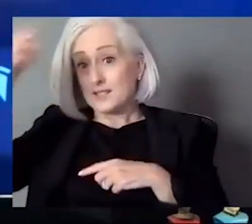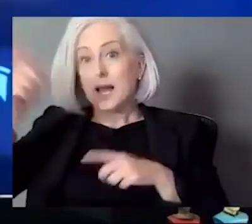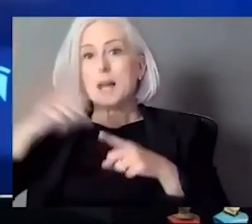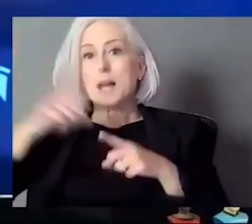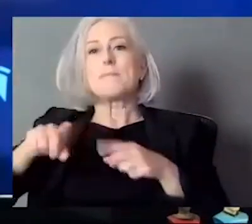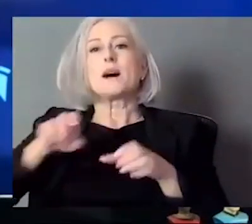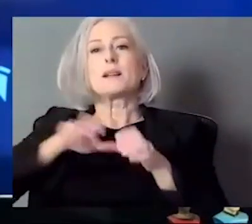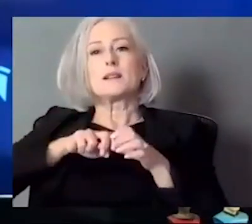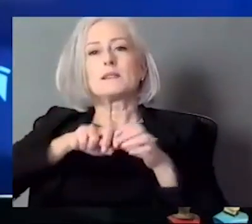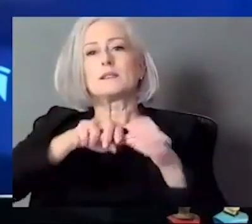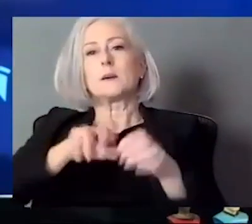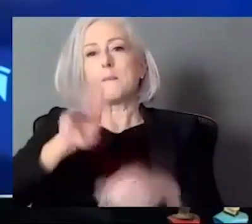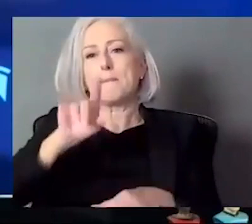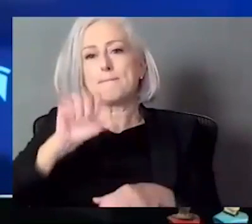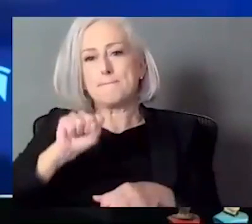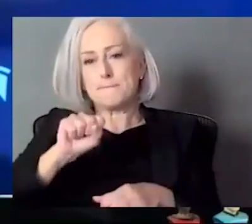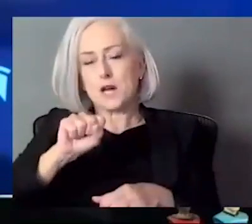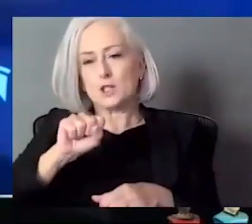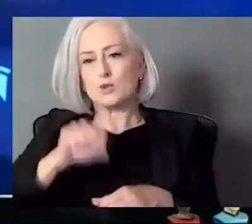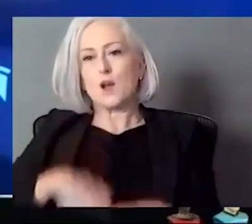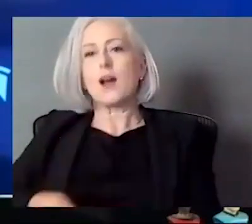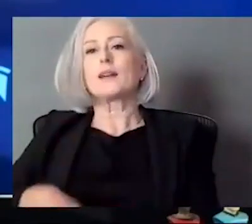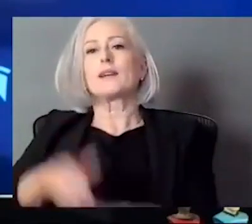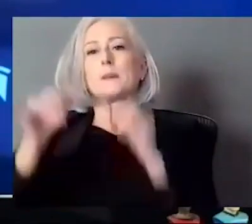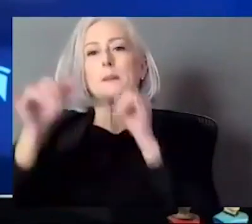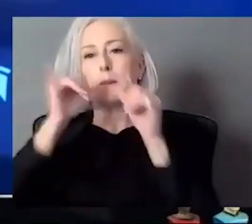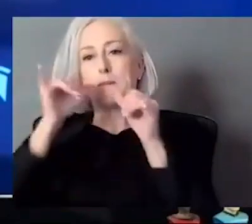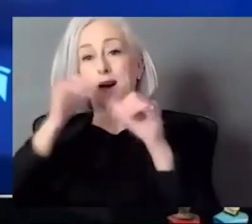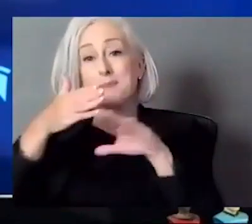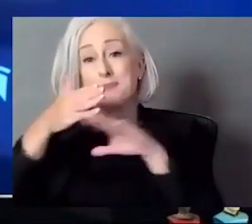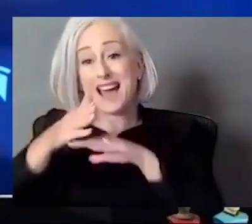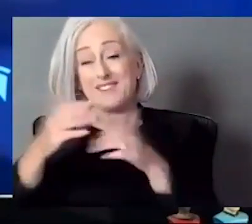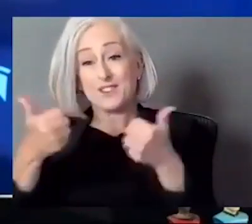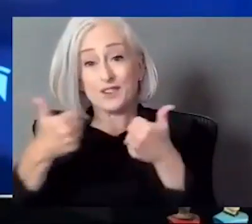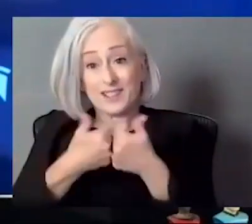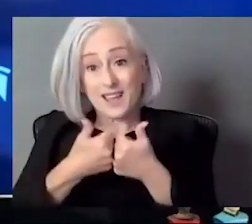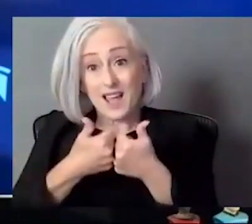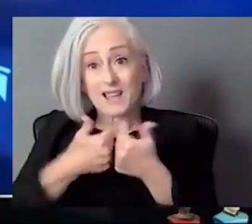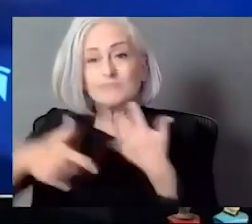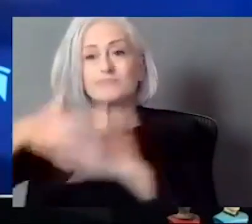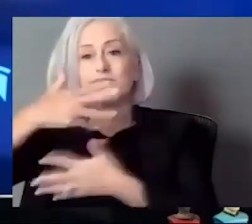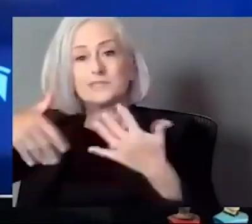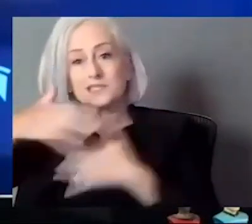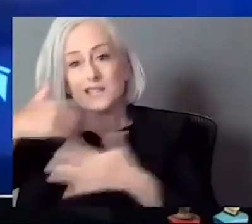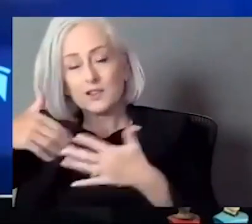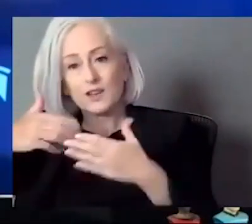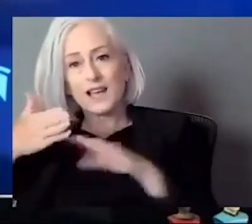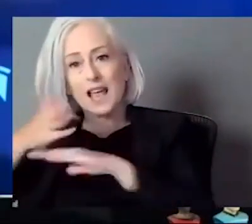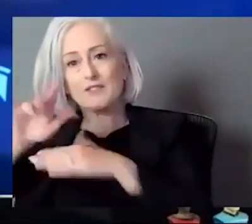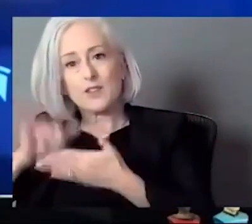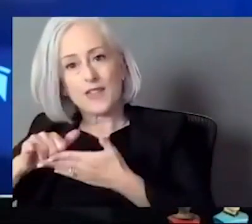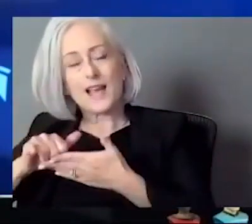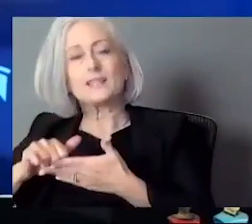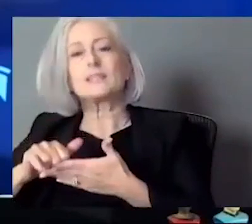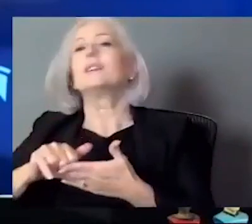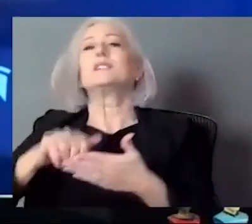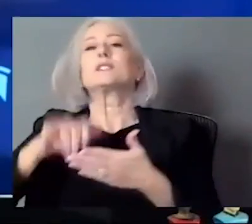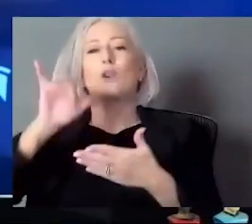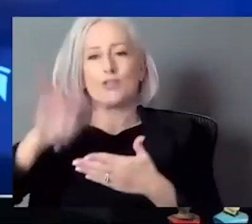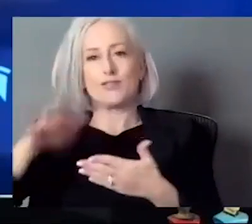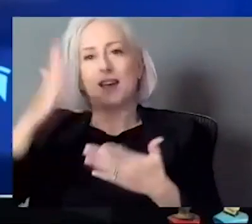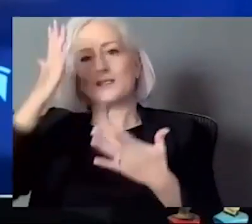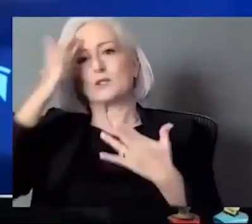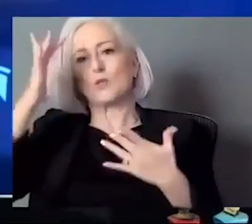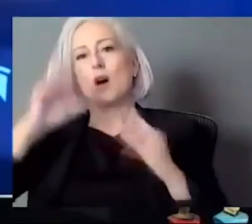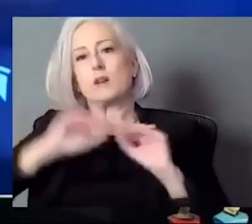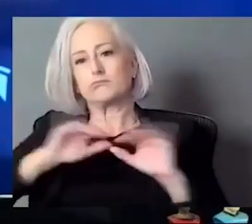the pub after the stadium and hanging out together indoors that did it, and there's been a lot of spread. I think what we have to think about schools is if you let